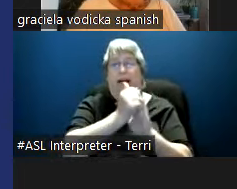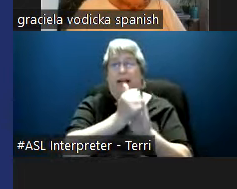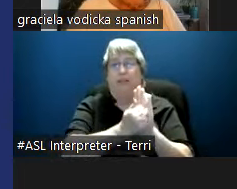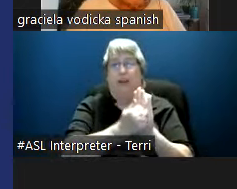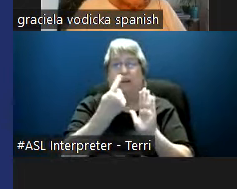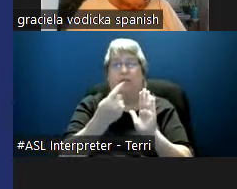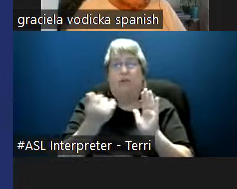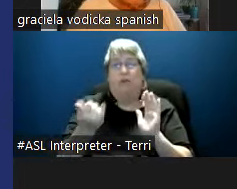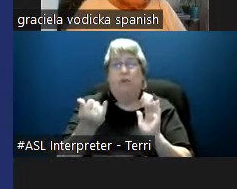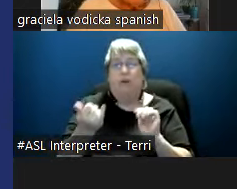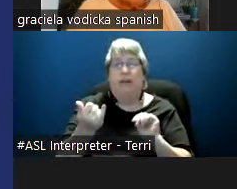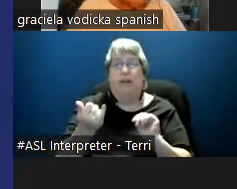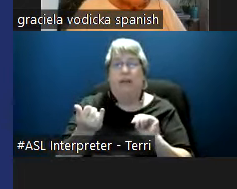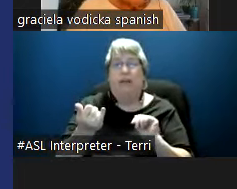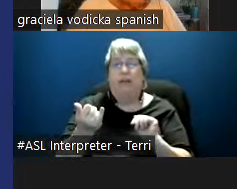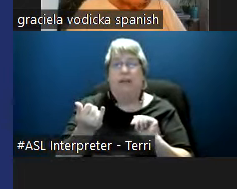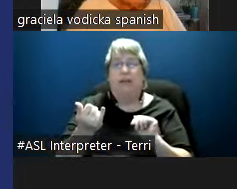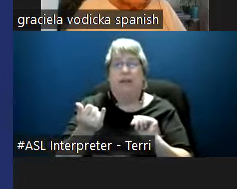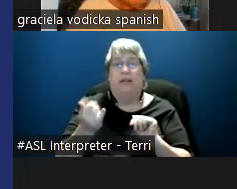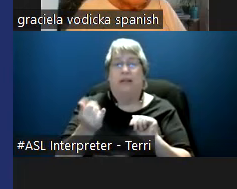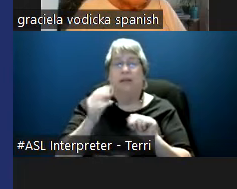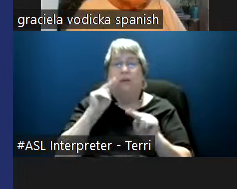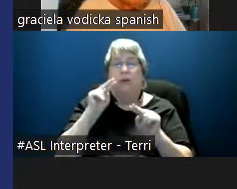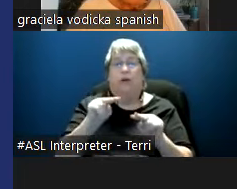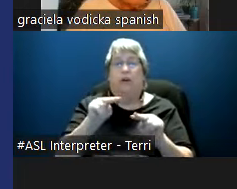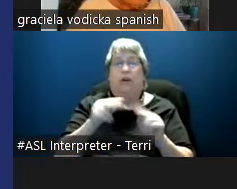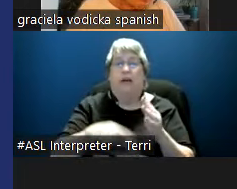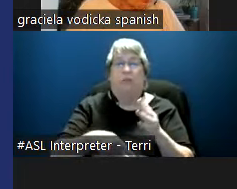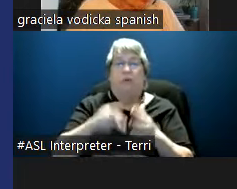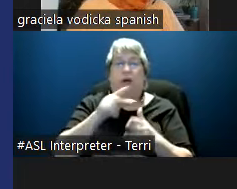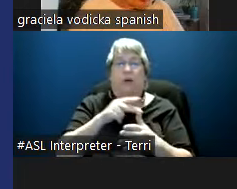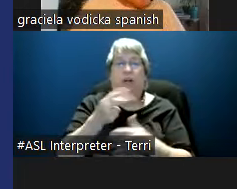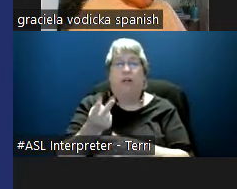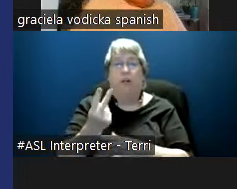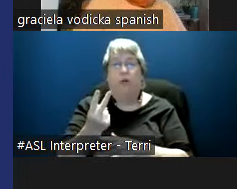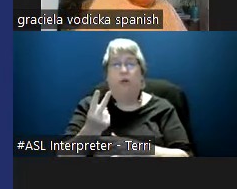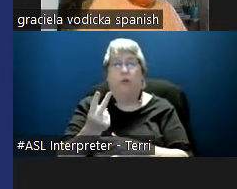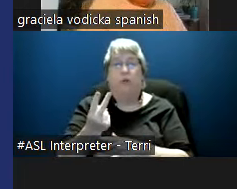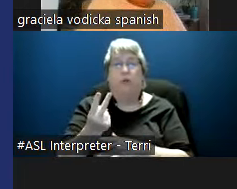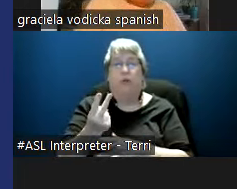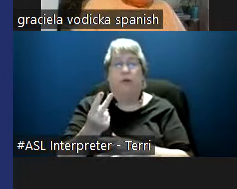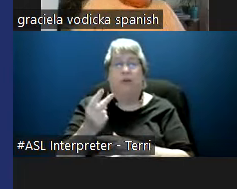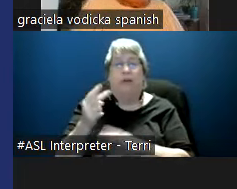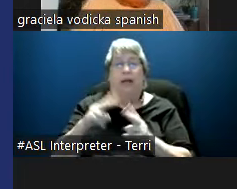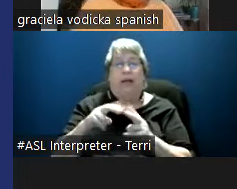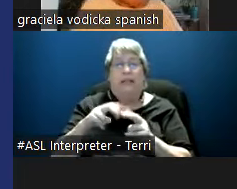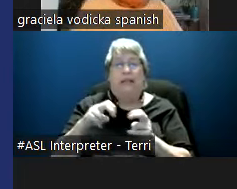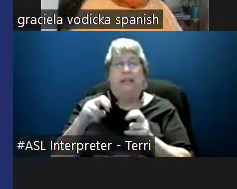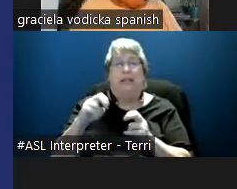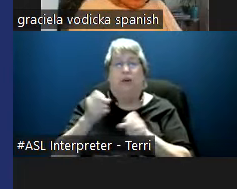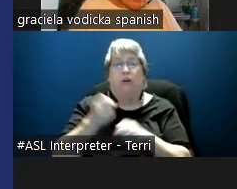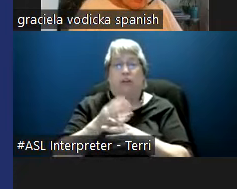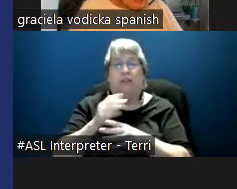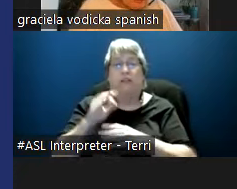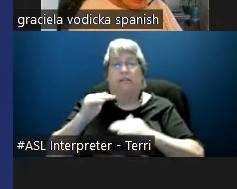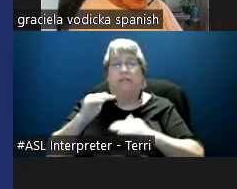We'll look at priority 2 from the CMS Health Equity Priorities.